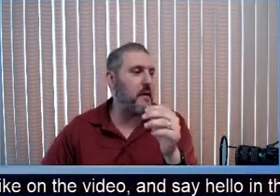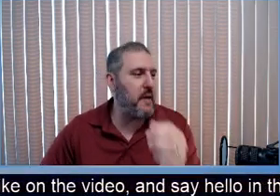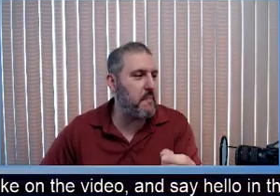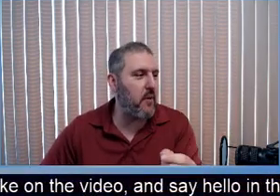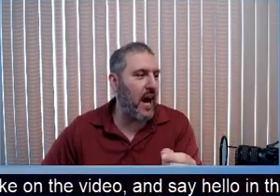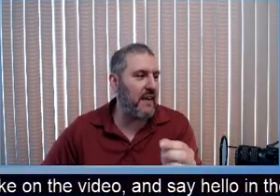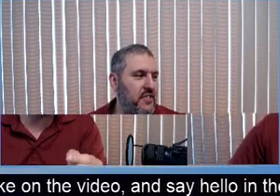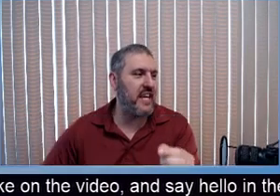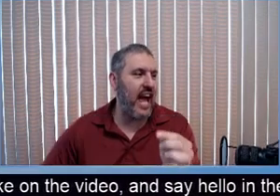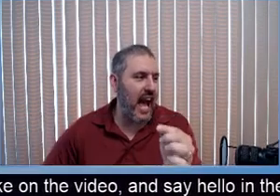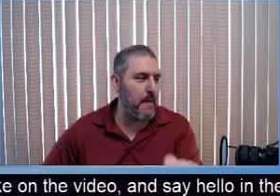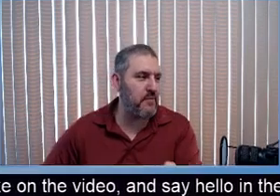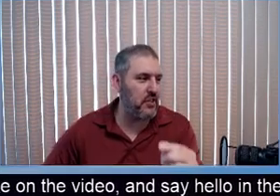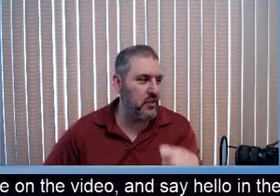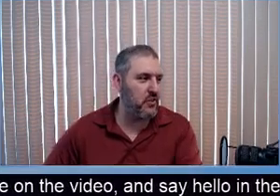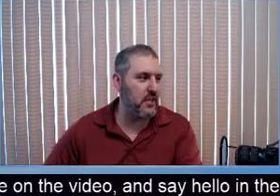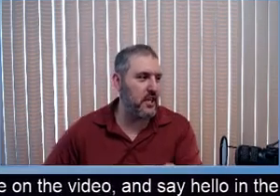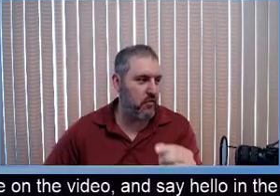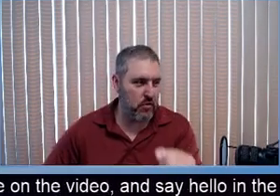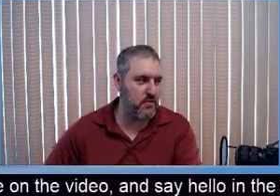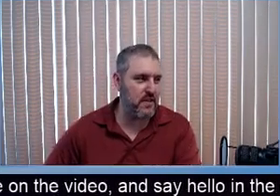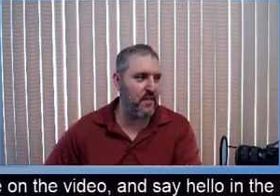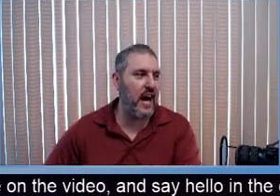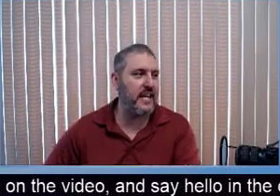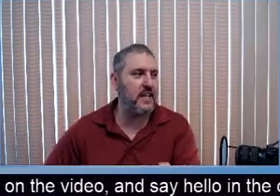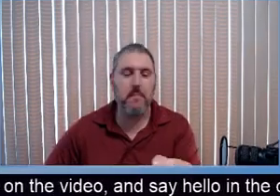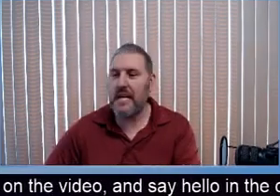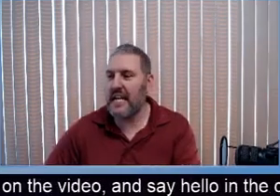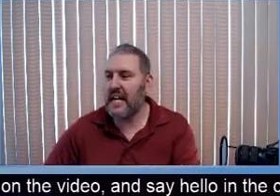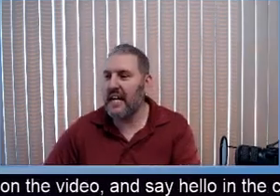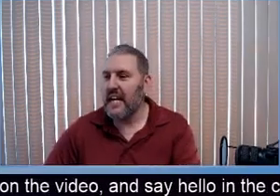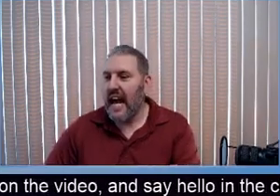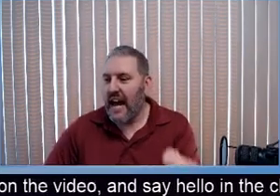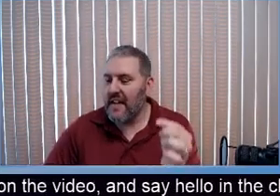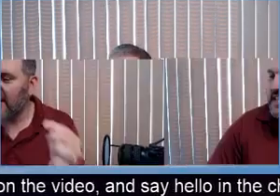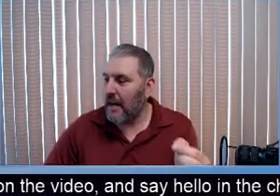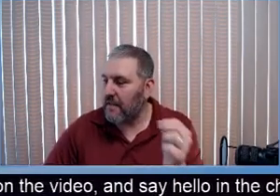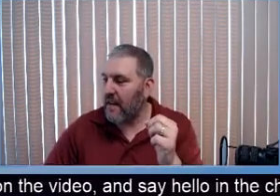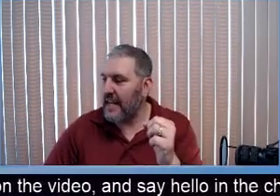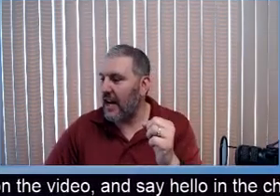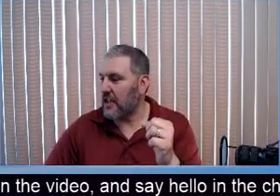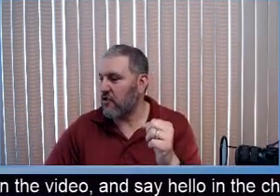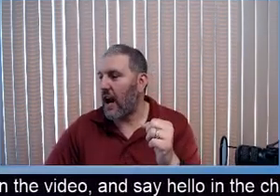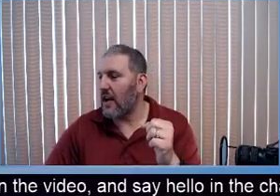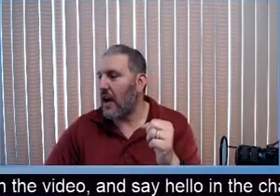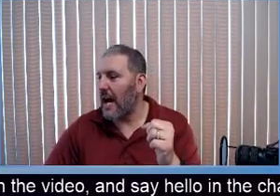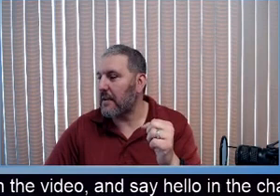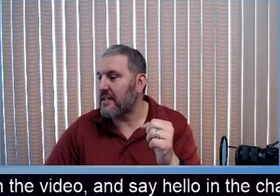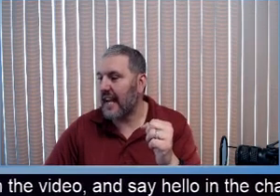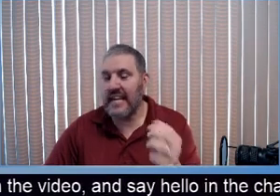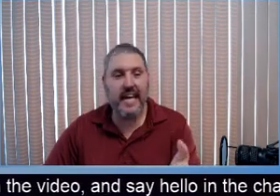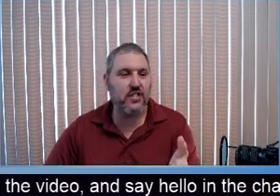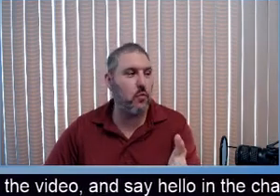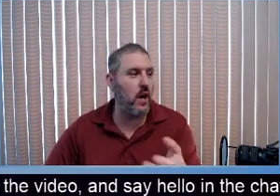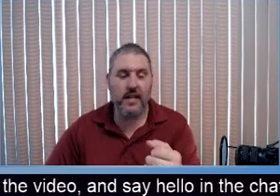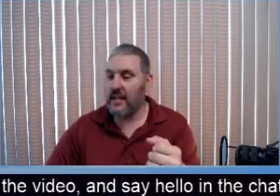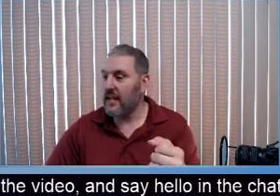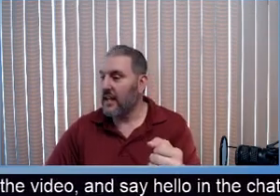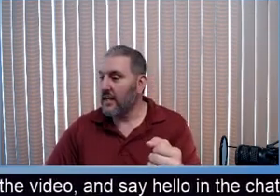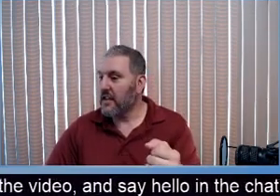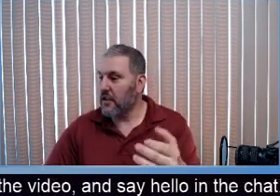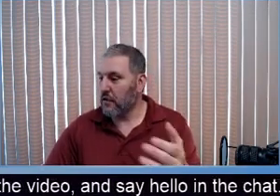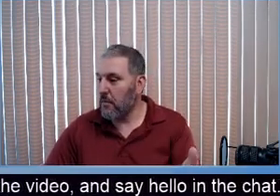You know how many people I've seen absolutely crucified in the media and then come to find out a trial happens and guess